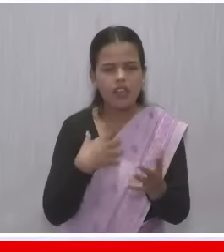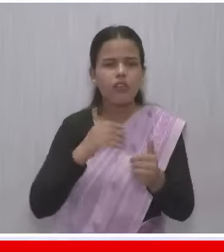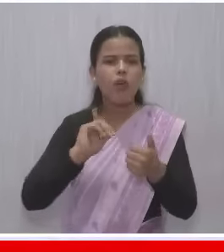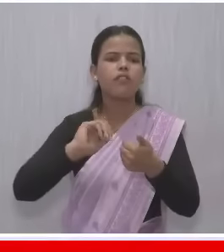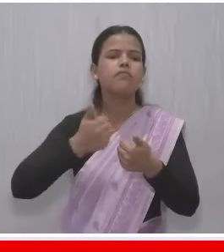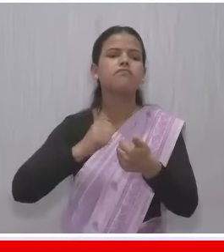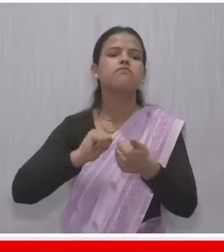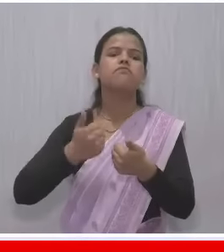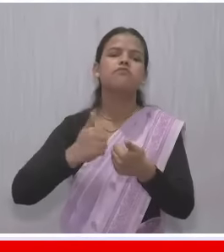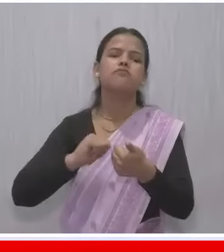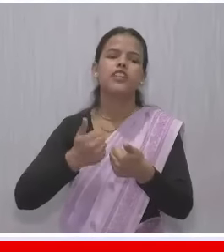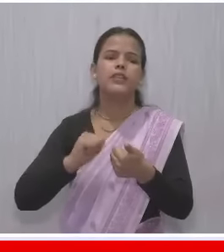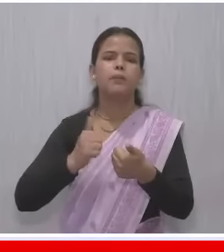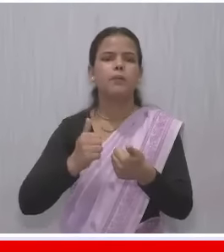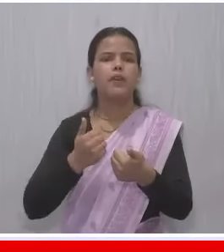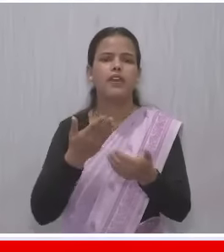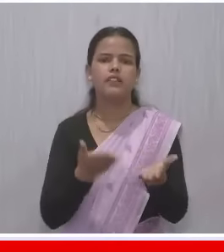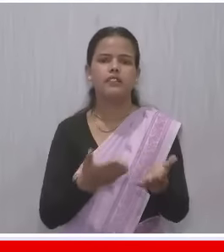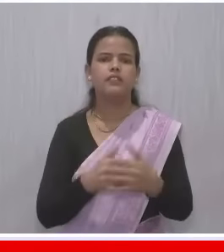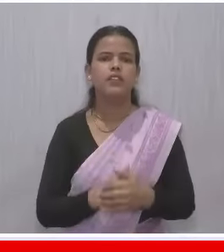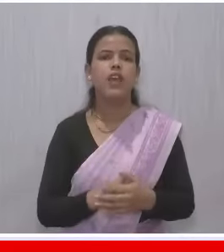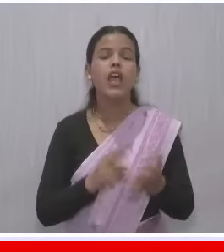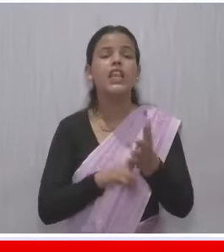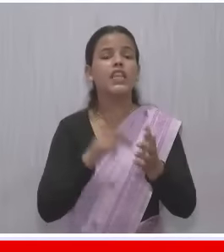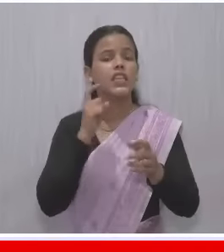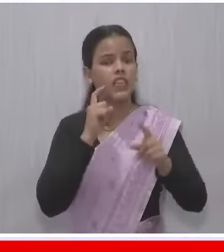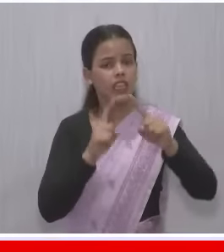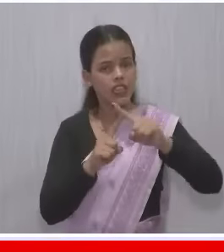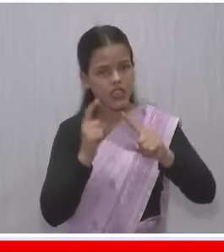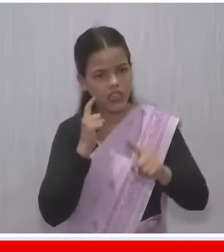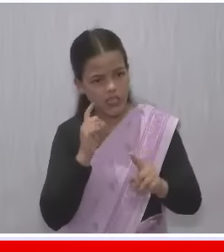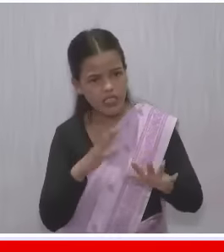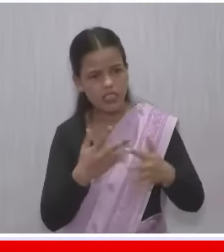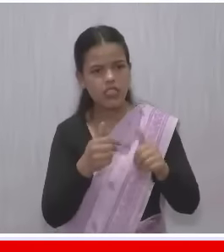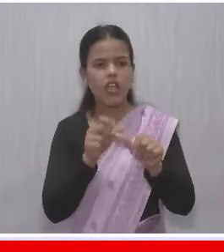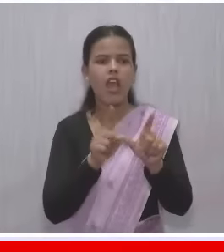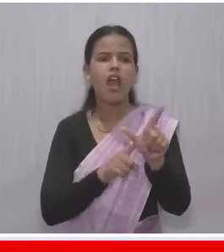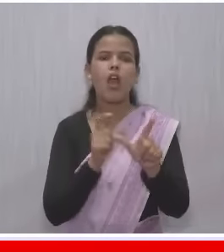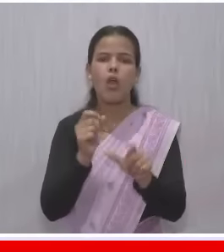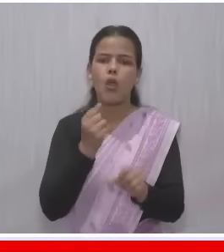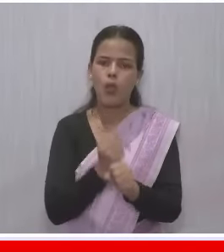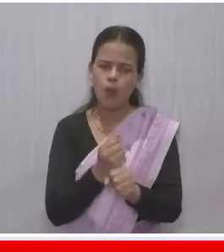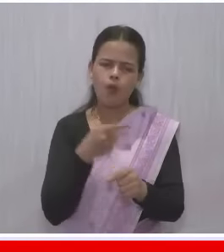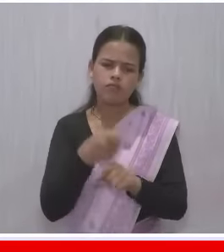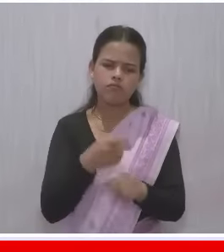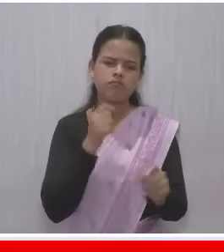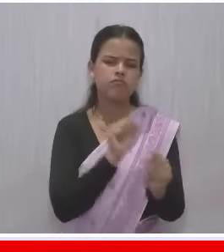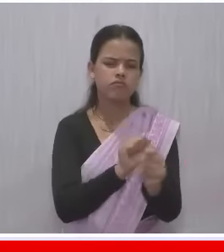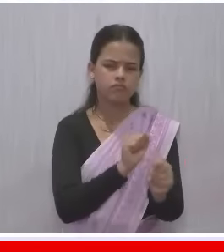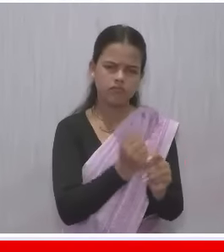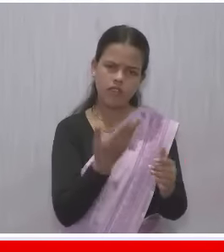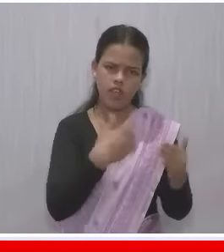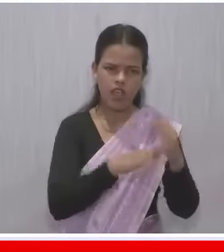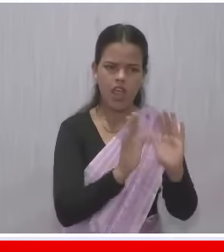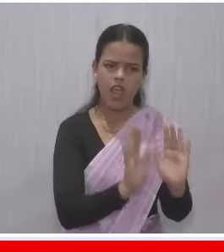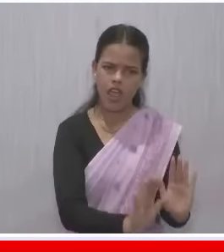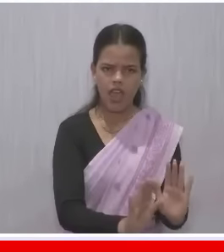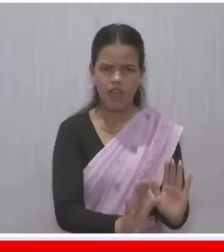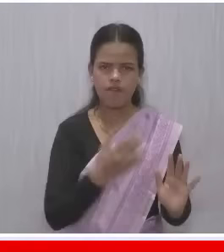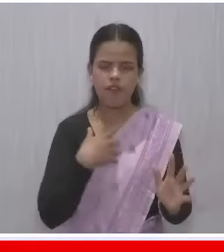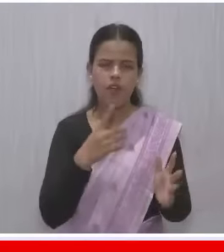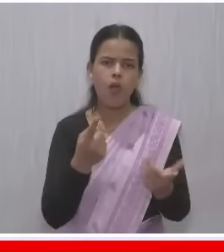feedback mechanisms. So Niti Aayog is already working on a framework for mentoring, and they have